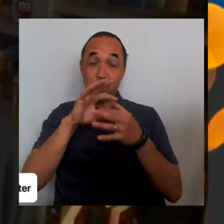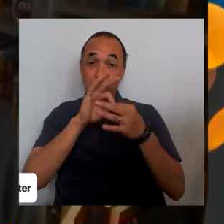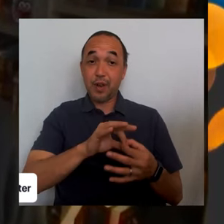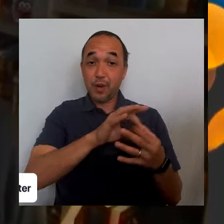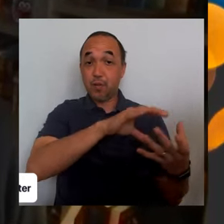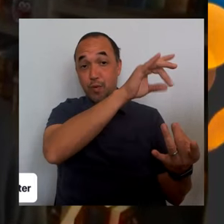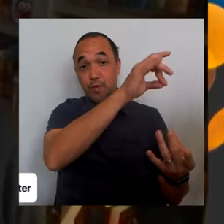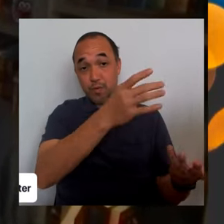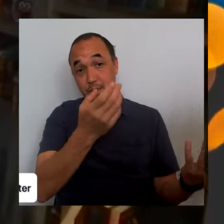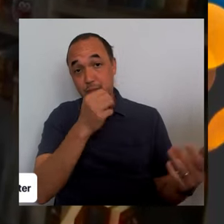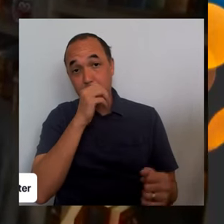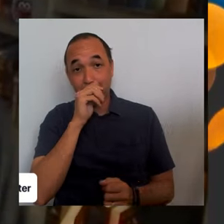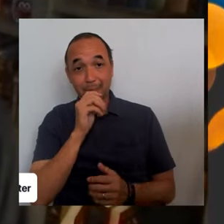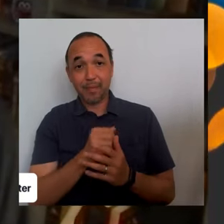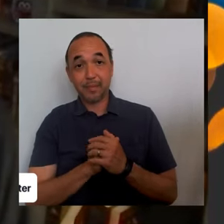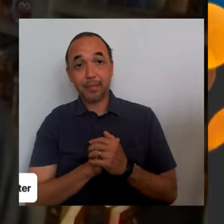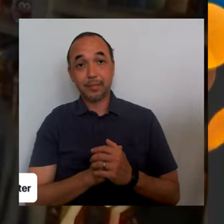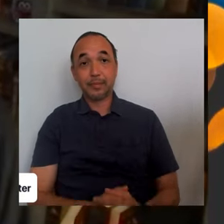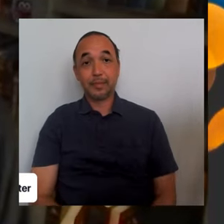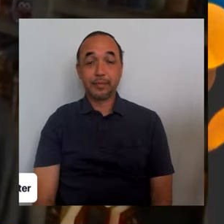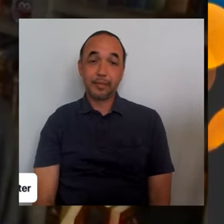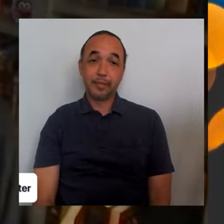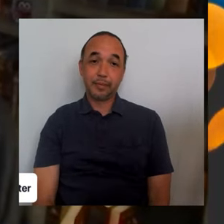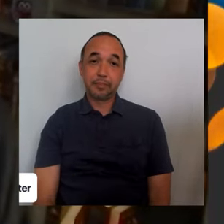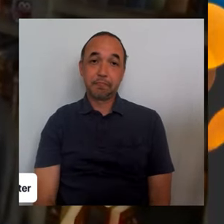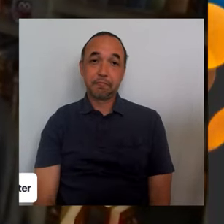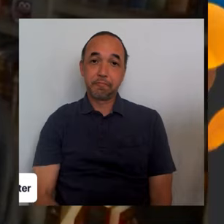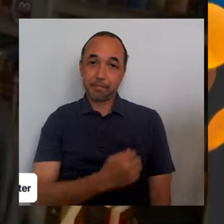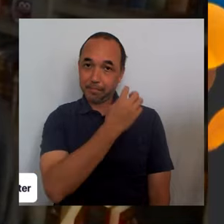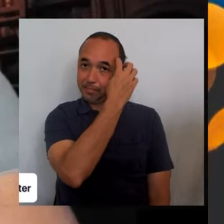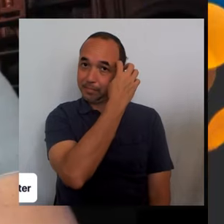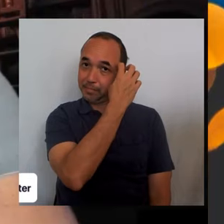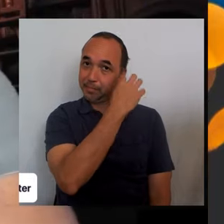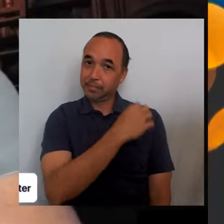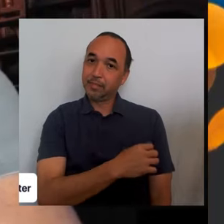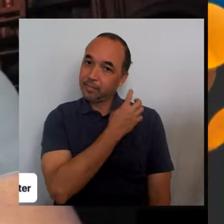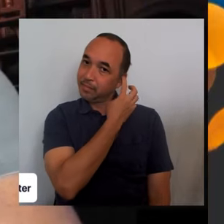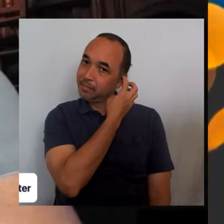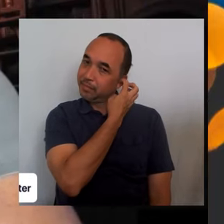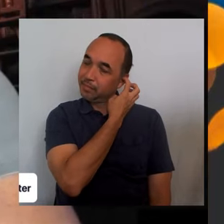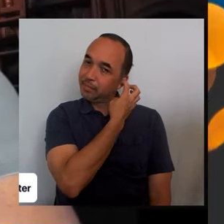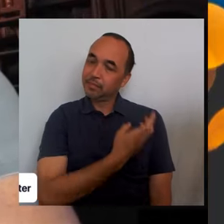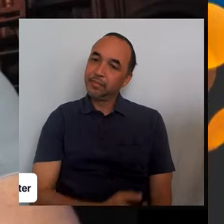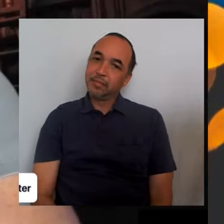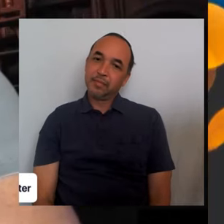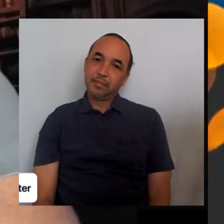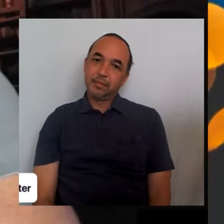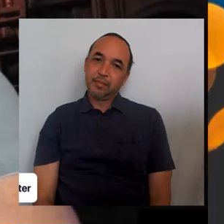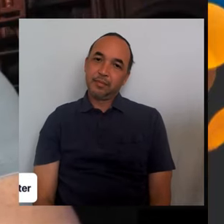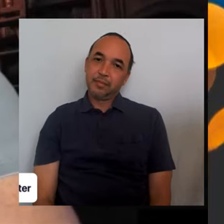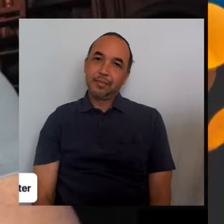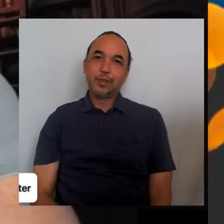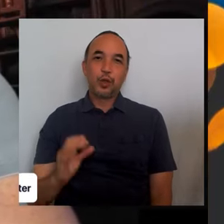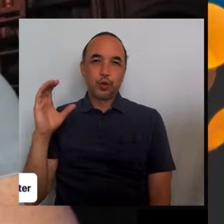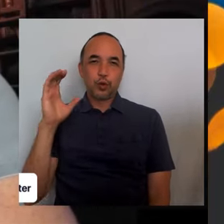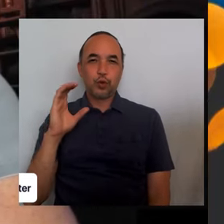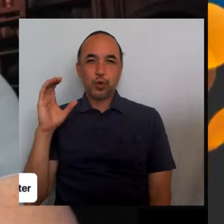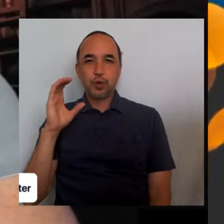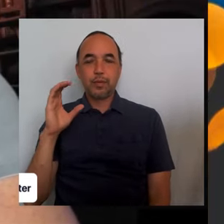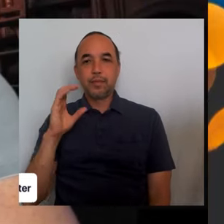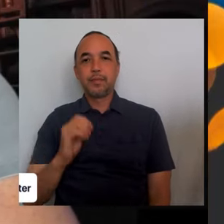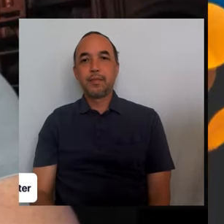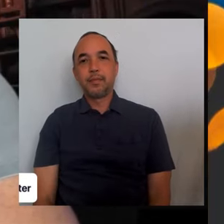and possibly ghosts. Great question. I mean, that line that